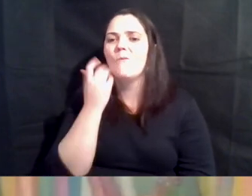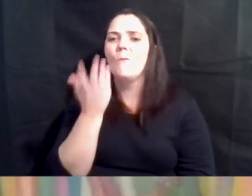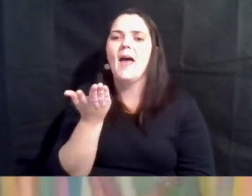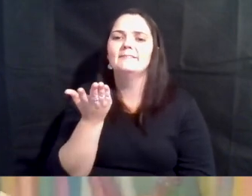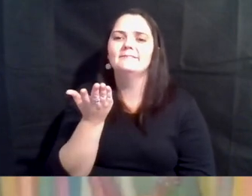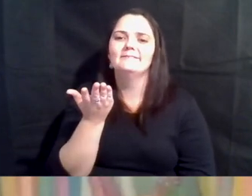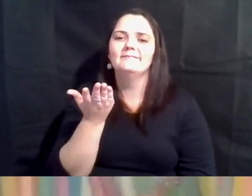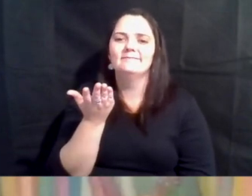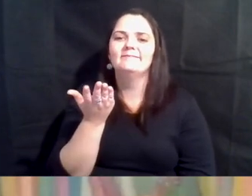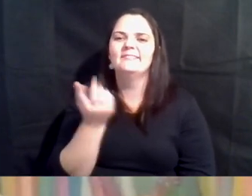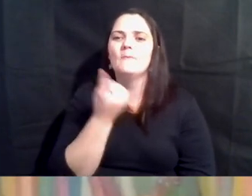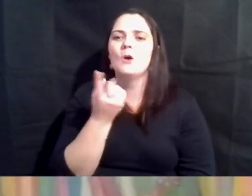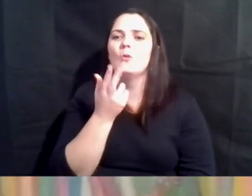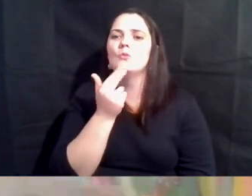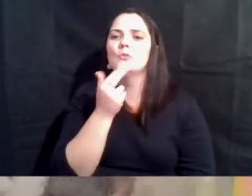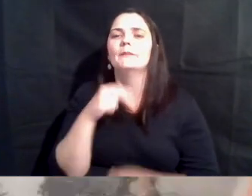cutely. So